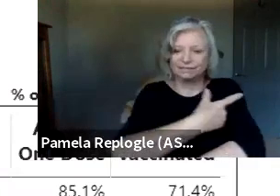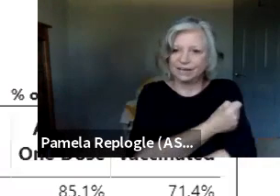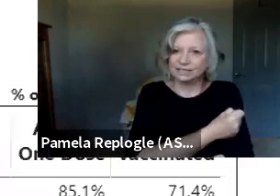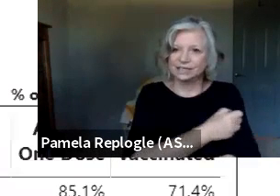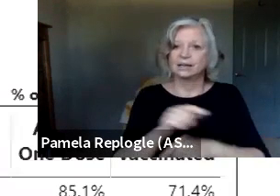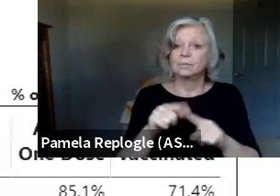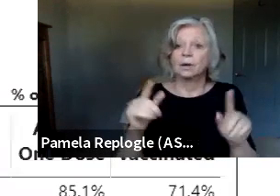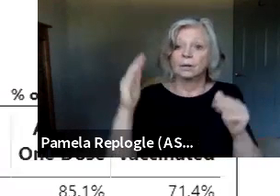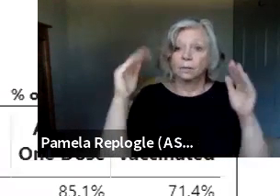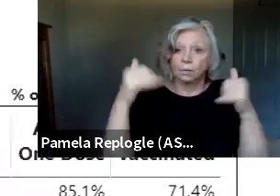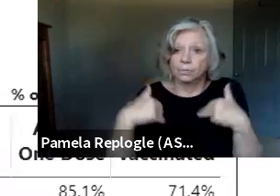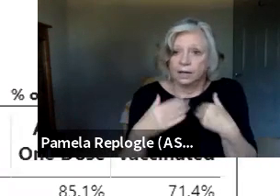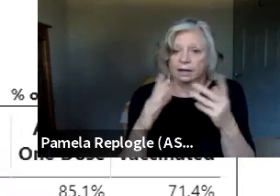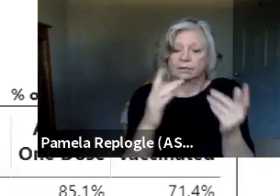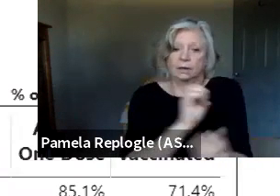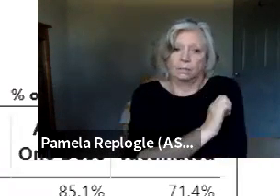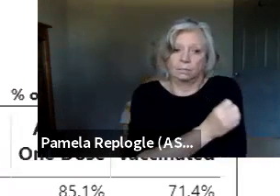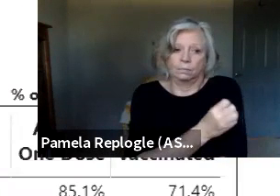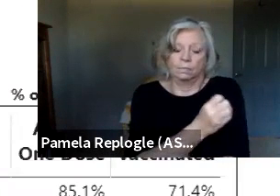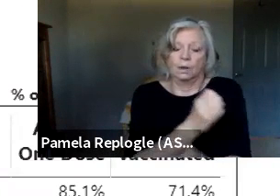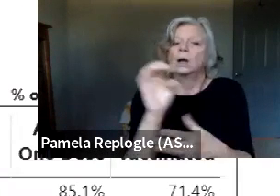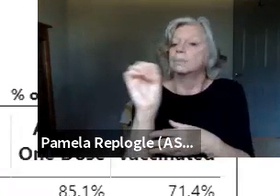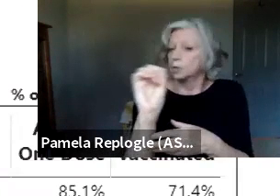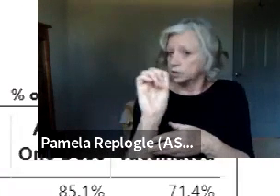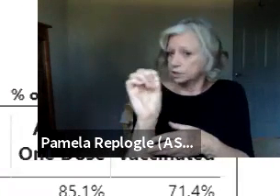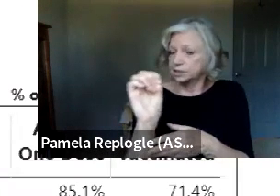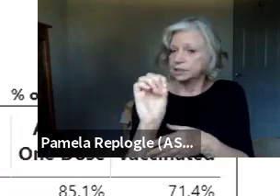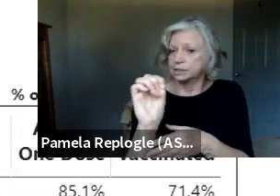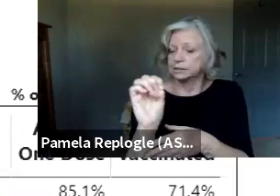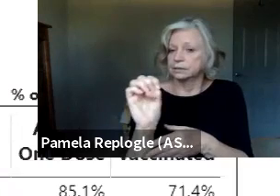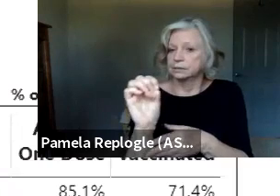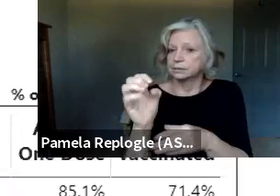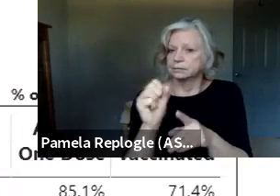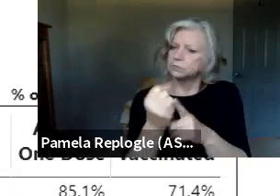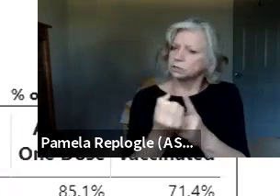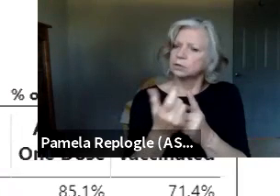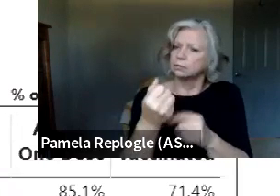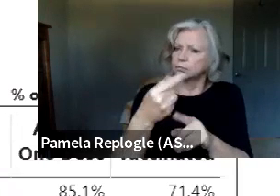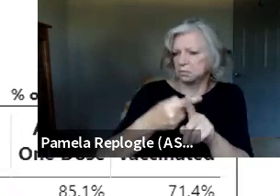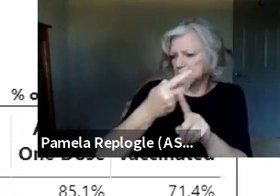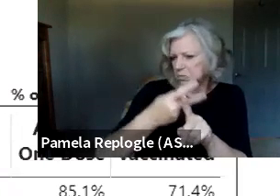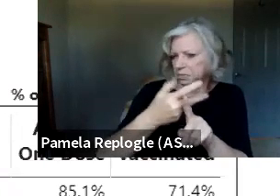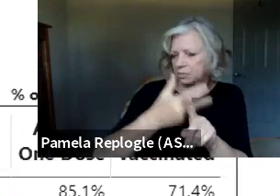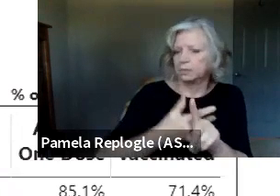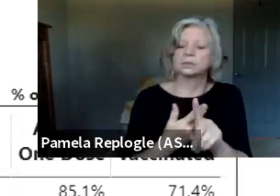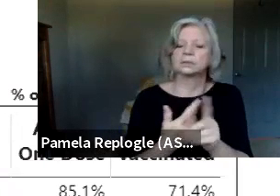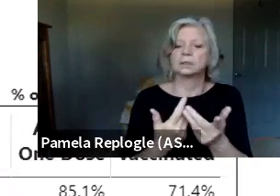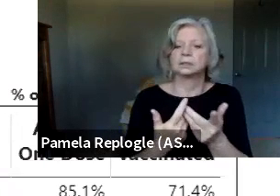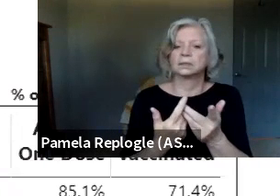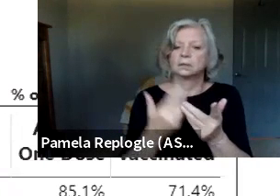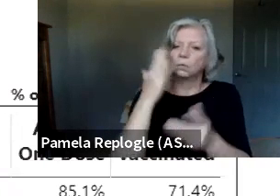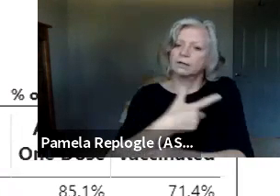emergency use authorization for these younger children in the coming months. And many adults have yet to be fully vaccinated.